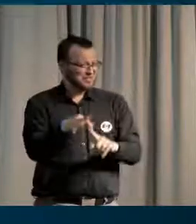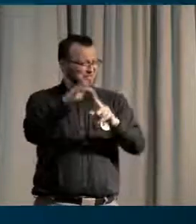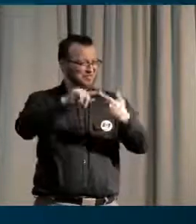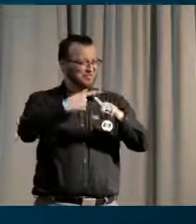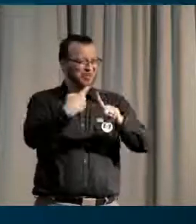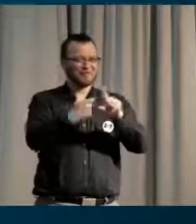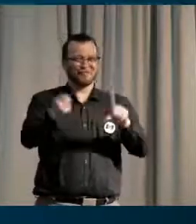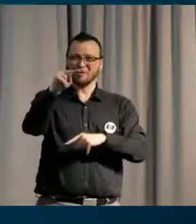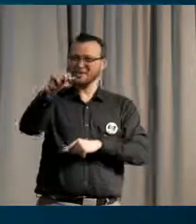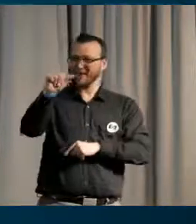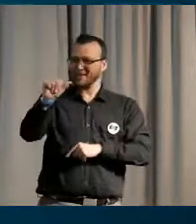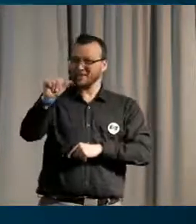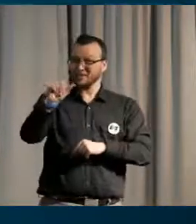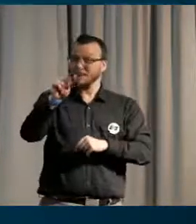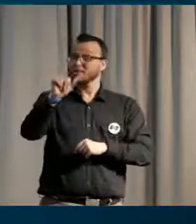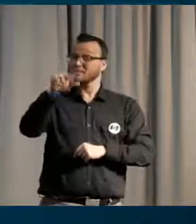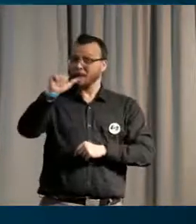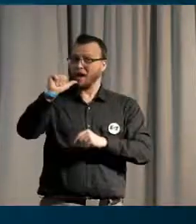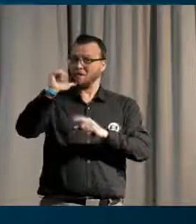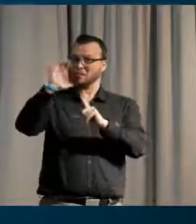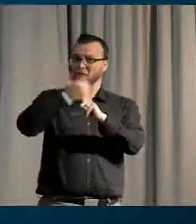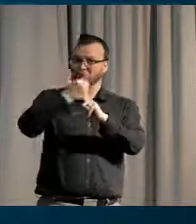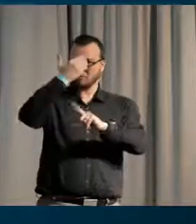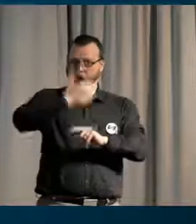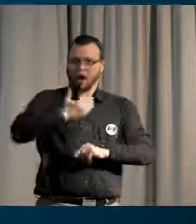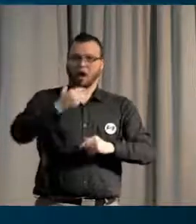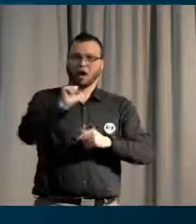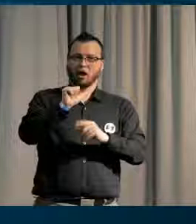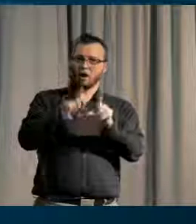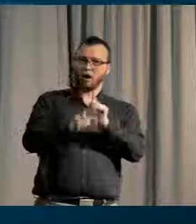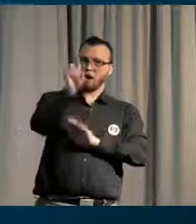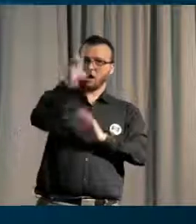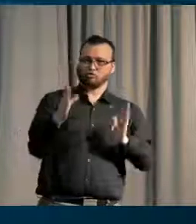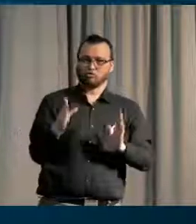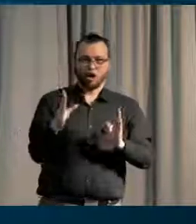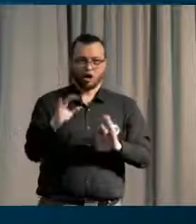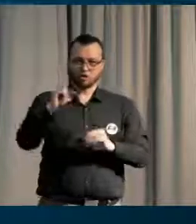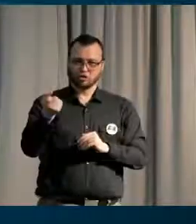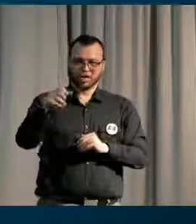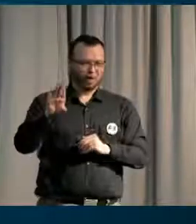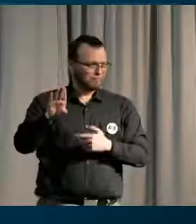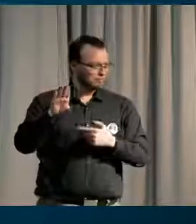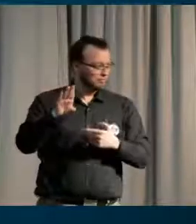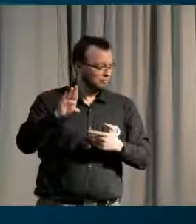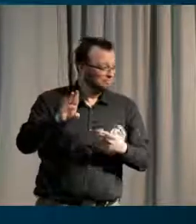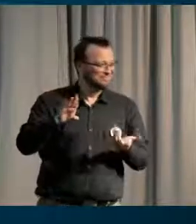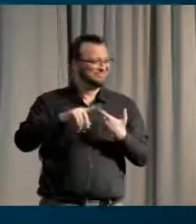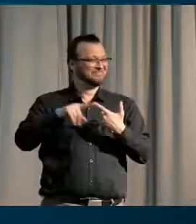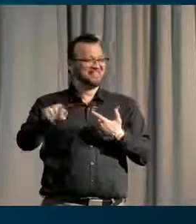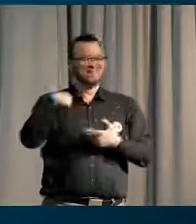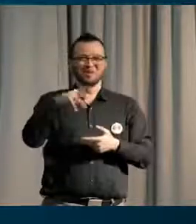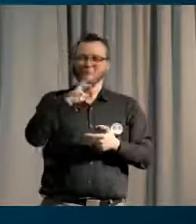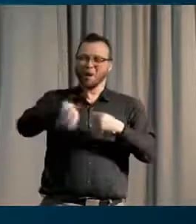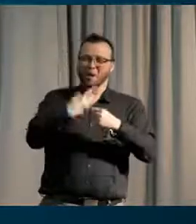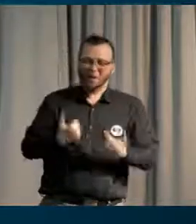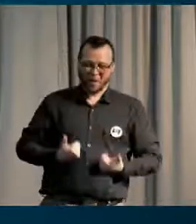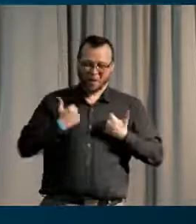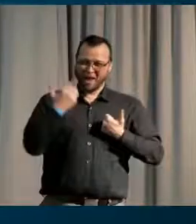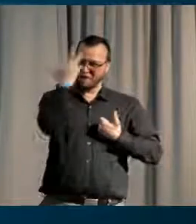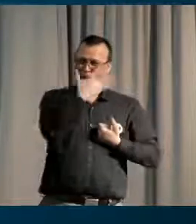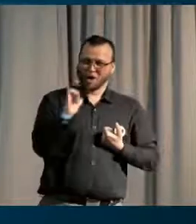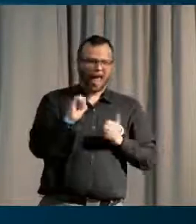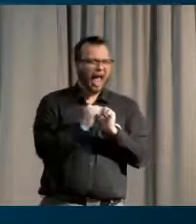from NASA, a NASA astronaut, Victor J. Glover Jr., who's going to talk to us a little bit all about what life is like